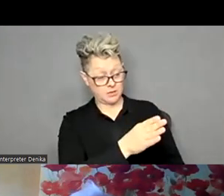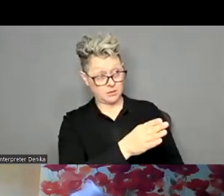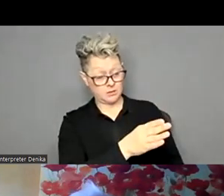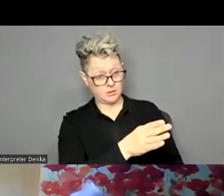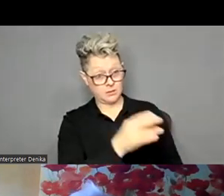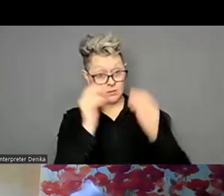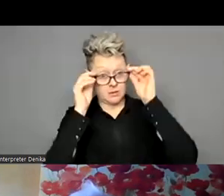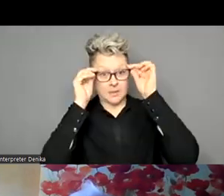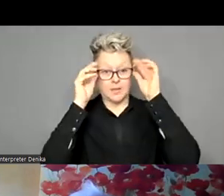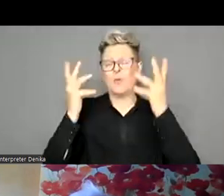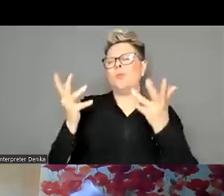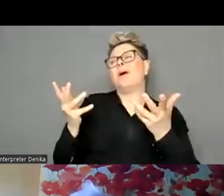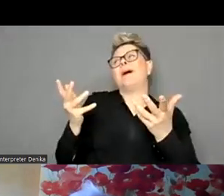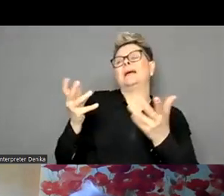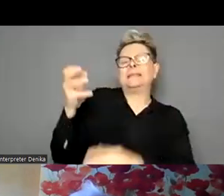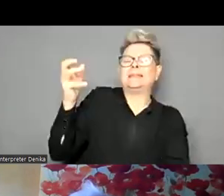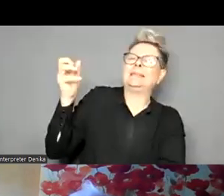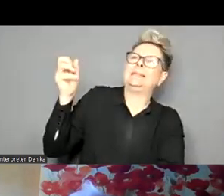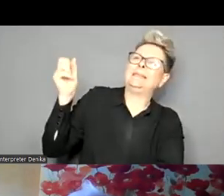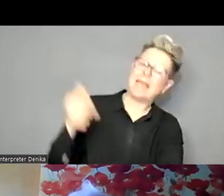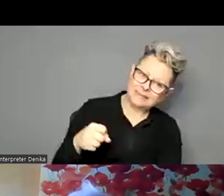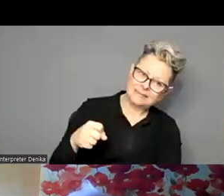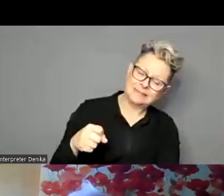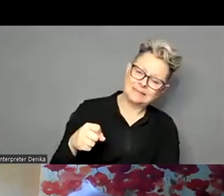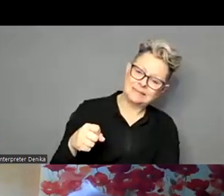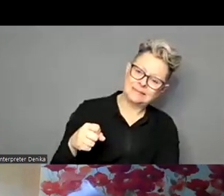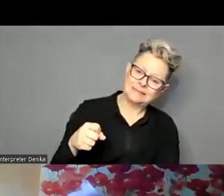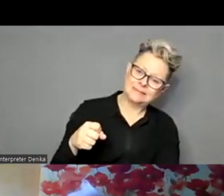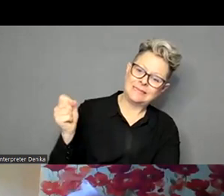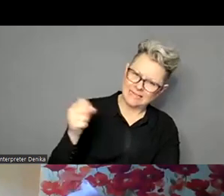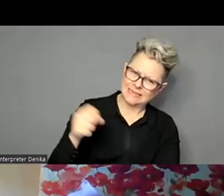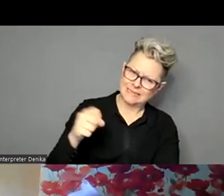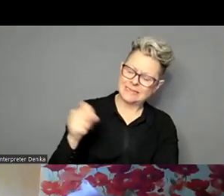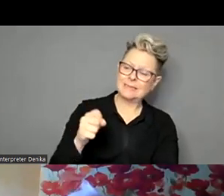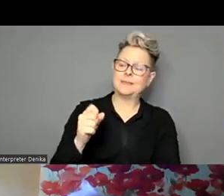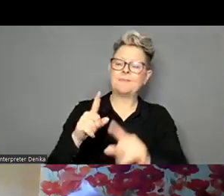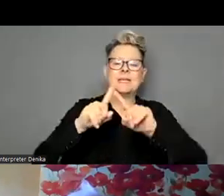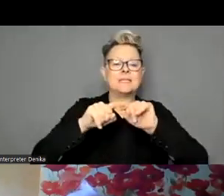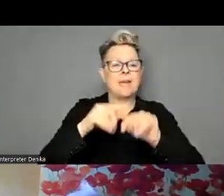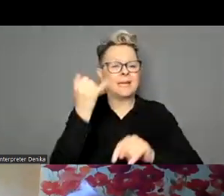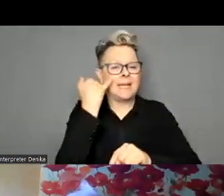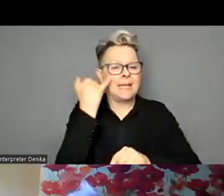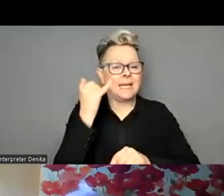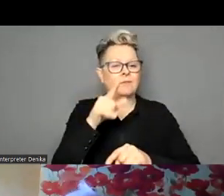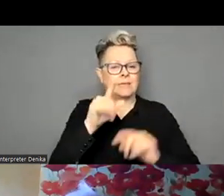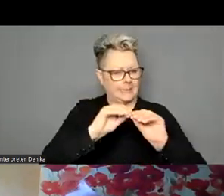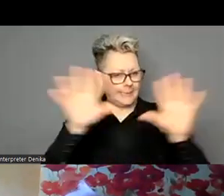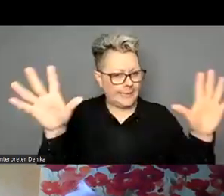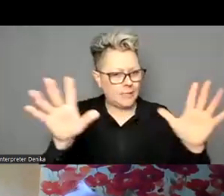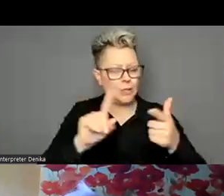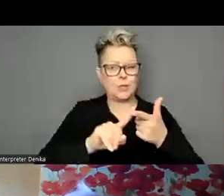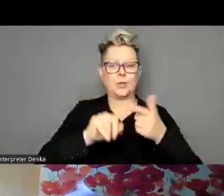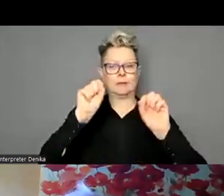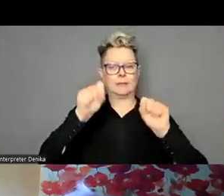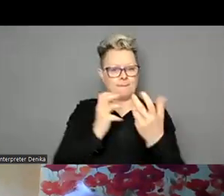I mean, essentially, yes, to a point. Okay. It depends on if your wishes are clear and enforceable and match